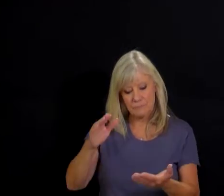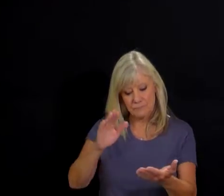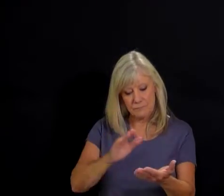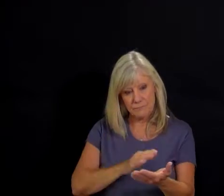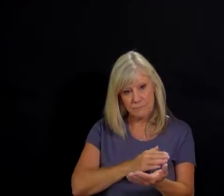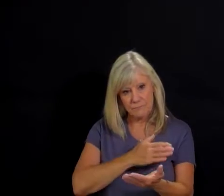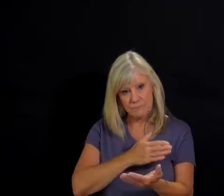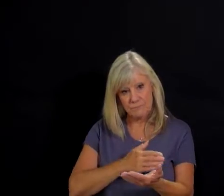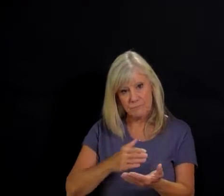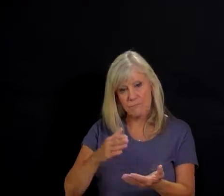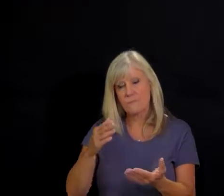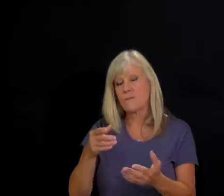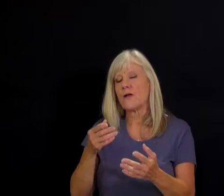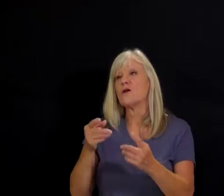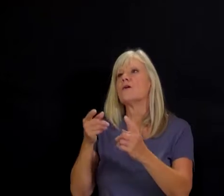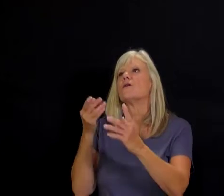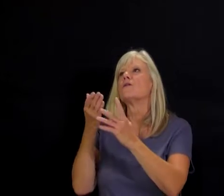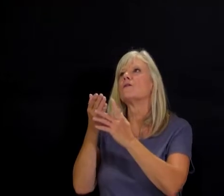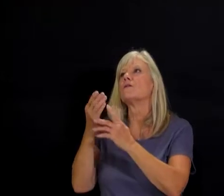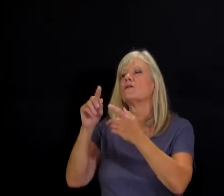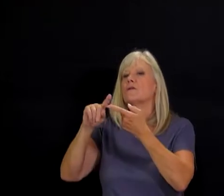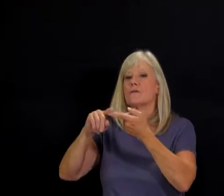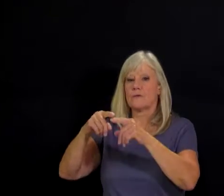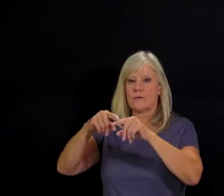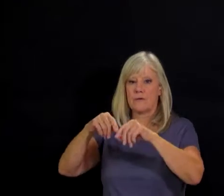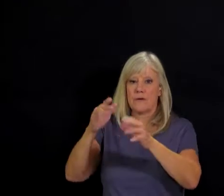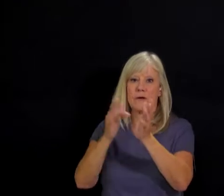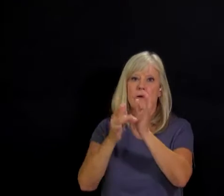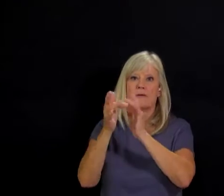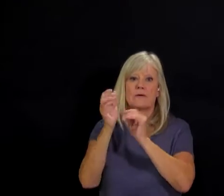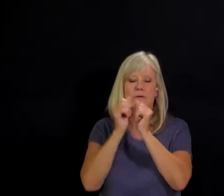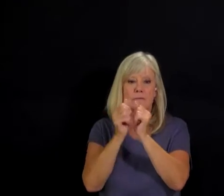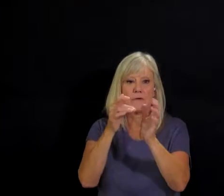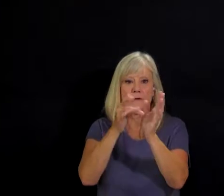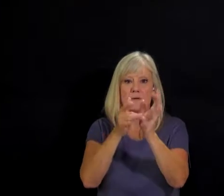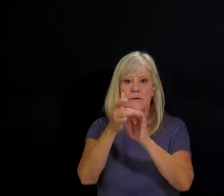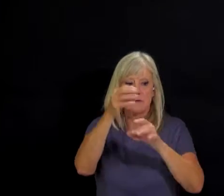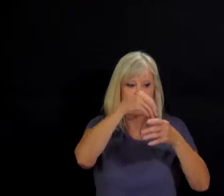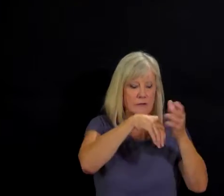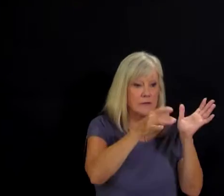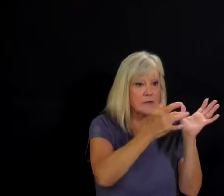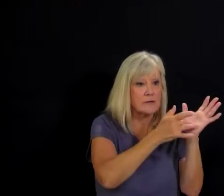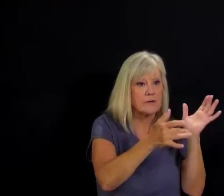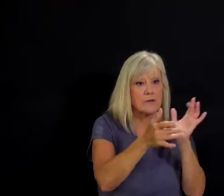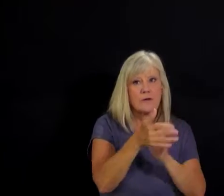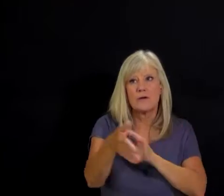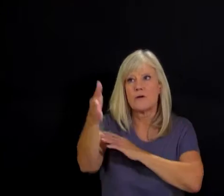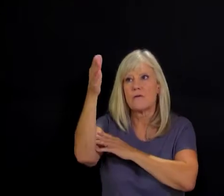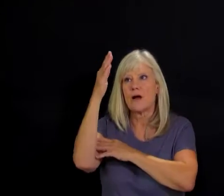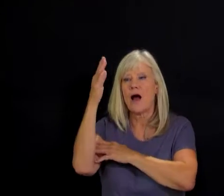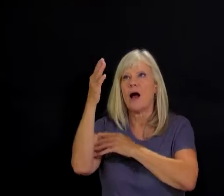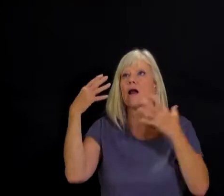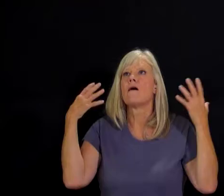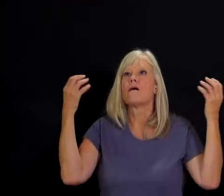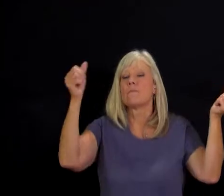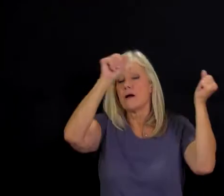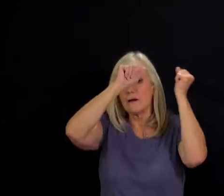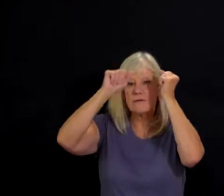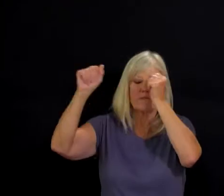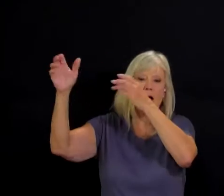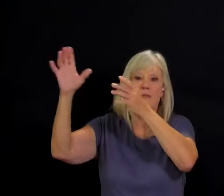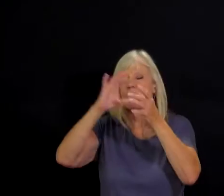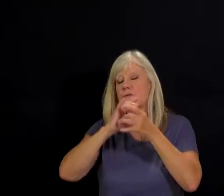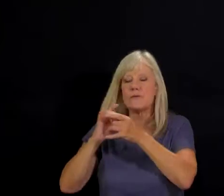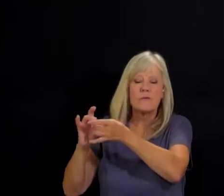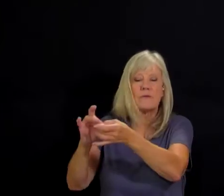Through him and with him and in him, O God, Almighty Father, in the unity of the Holy Spirit, all glory